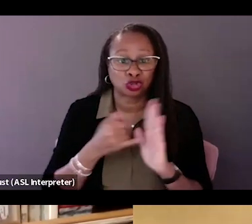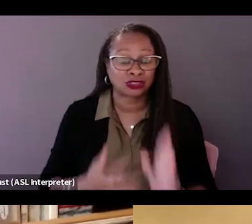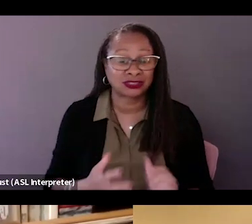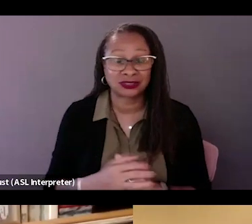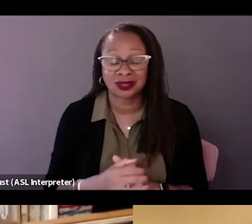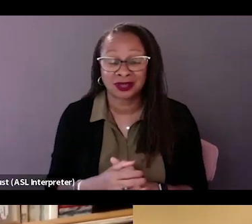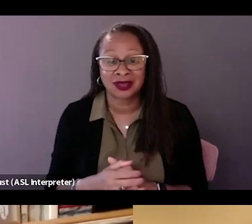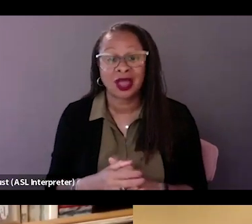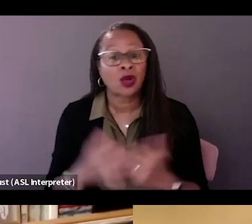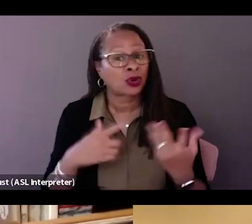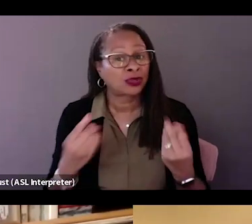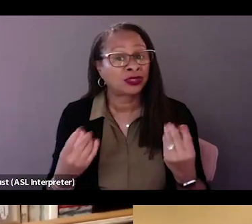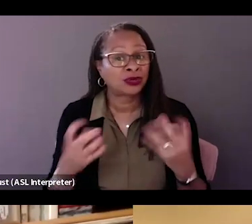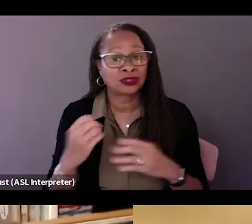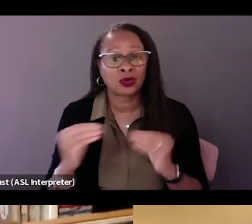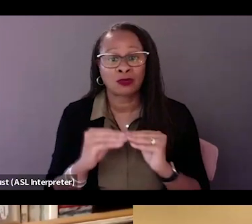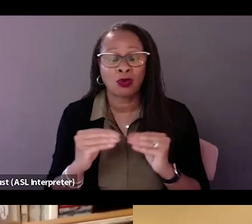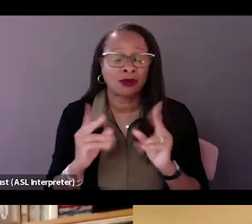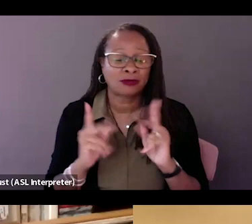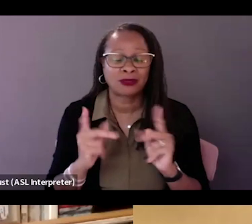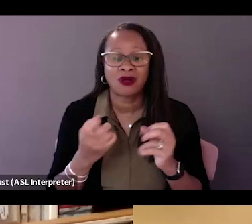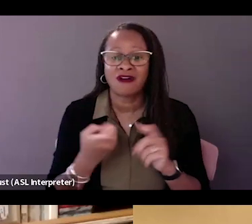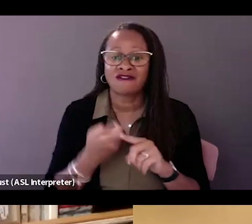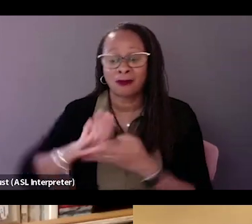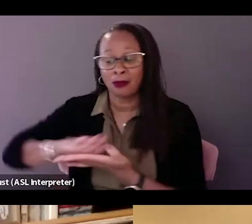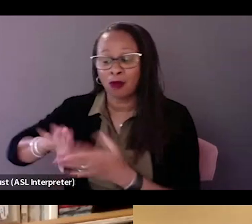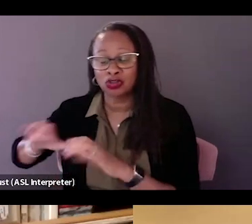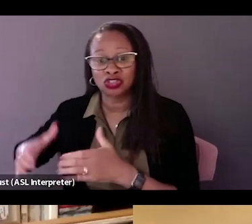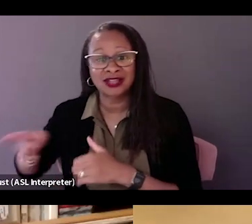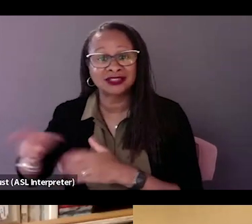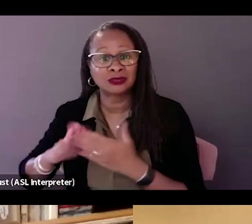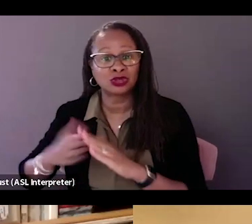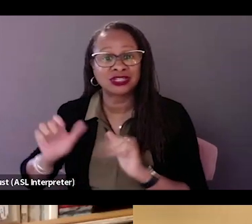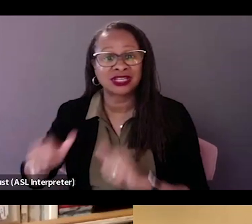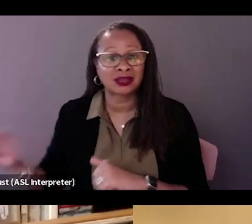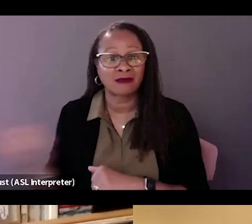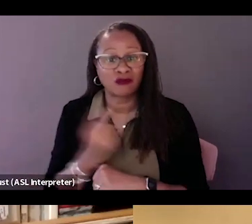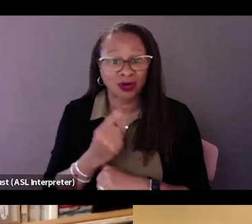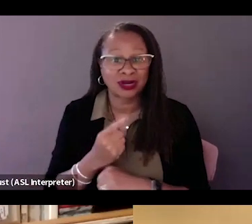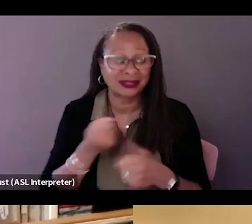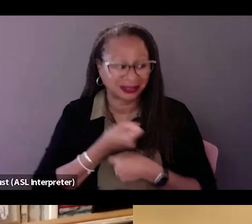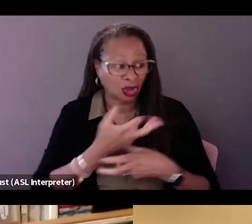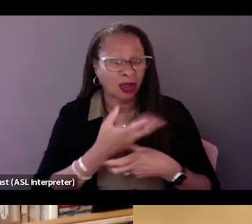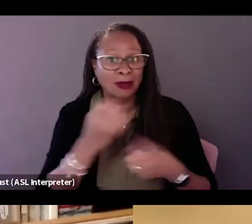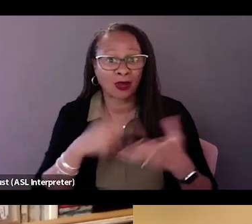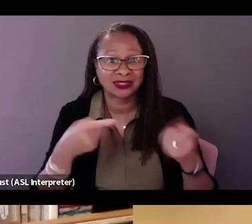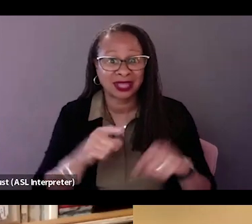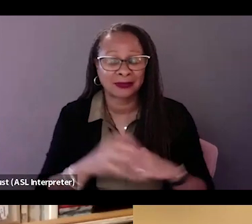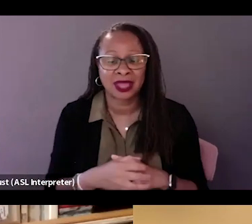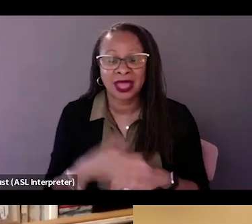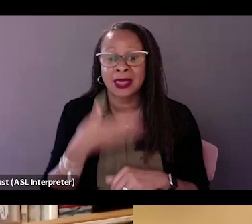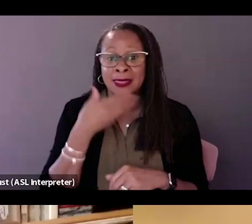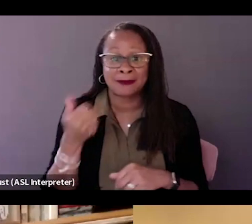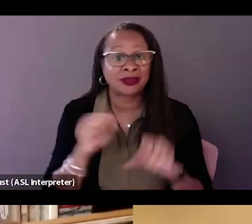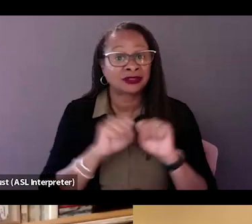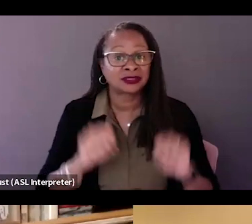doing so that more people from marginalized communities can come forward and thrive? The better systems that we